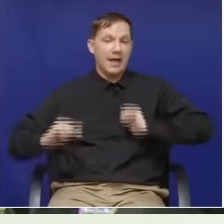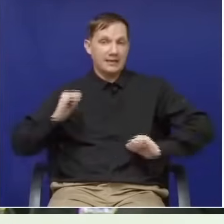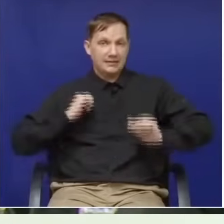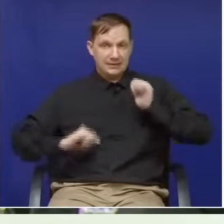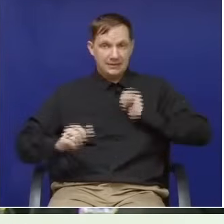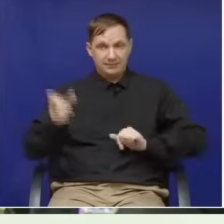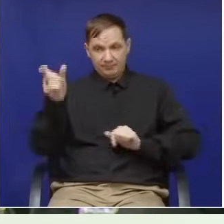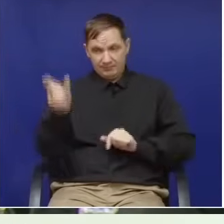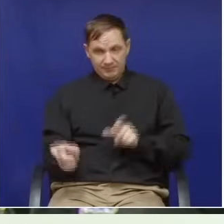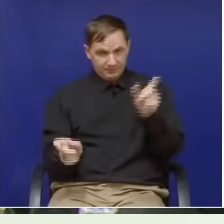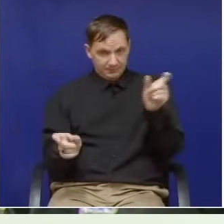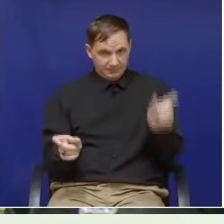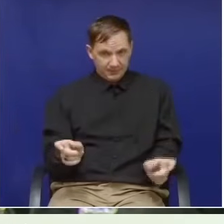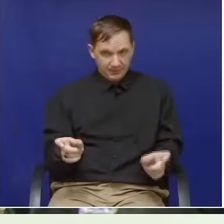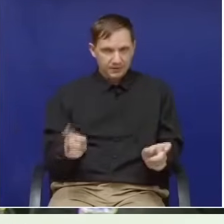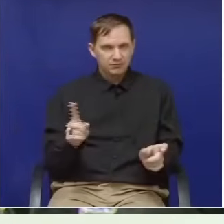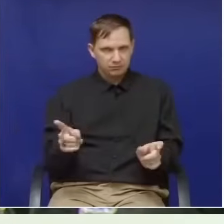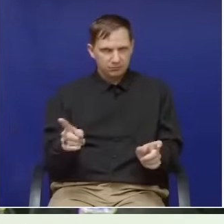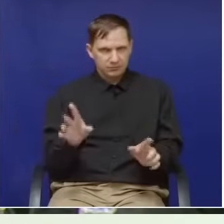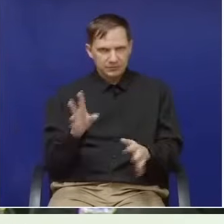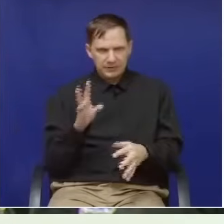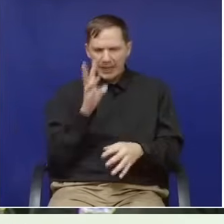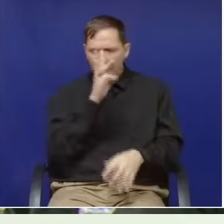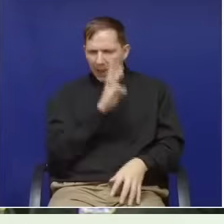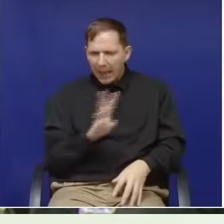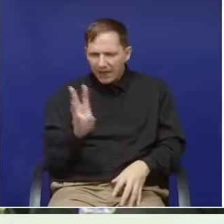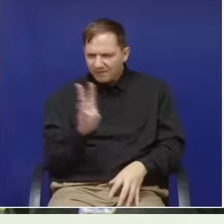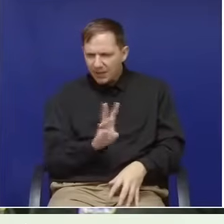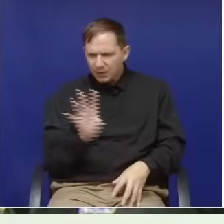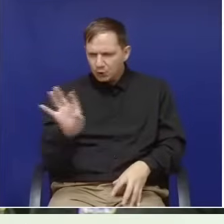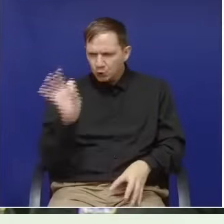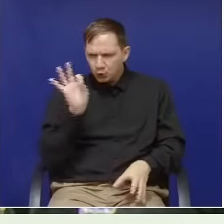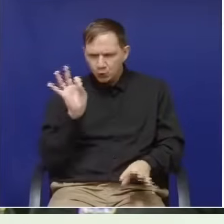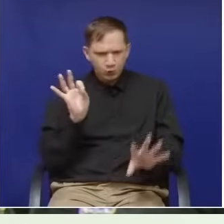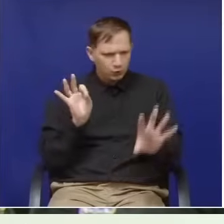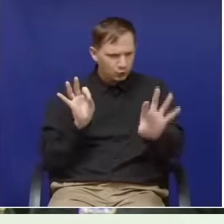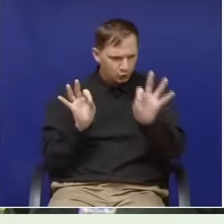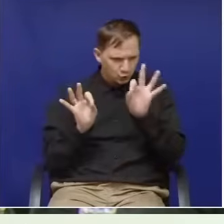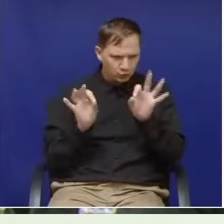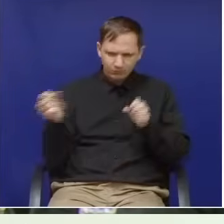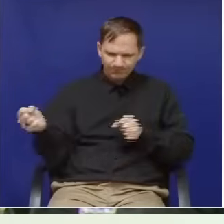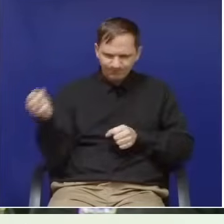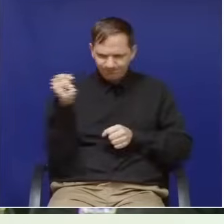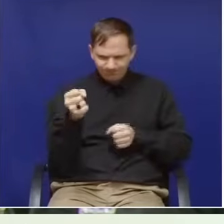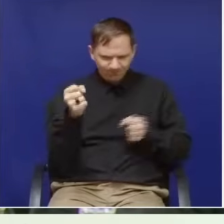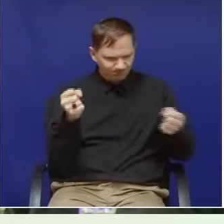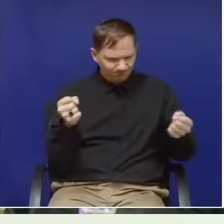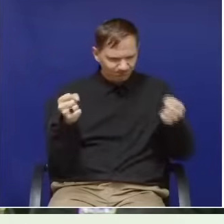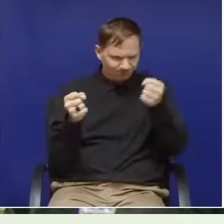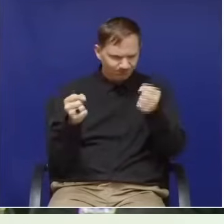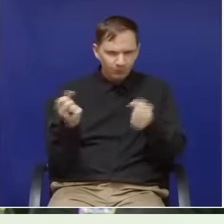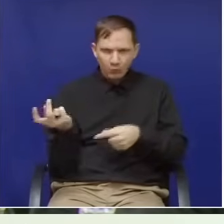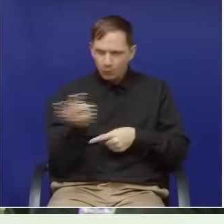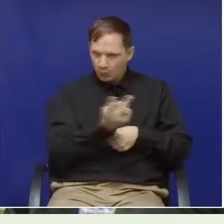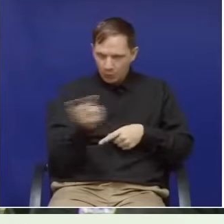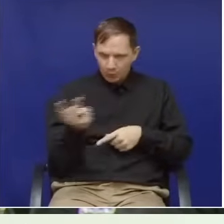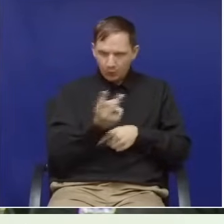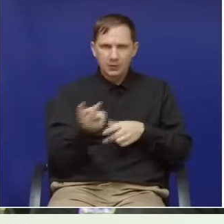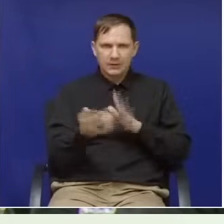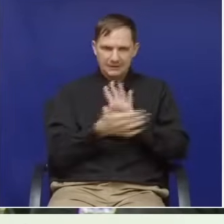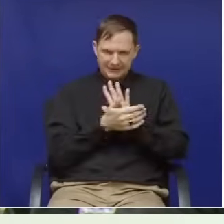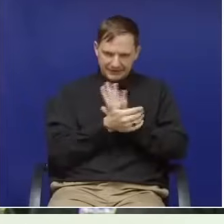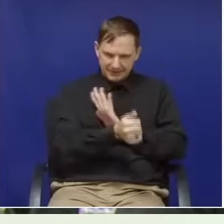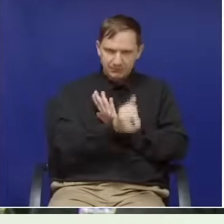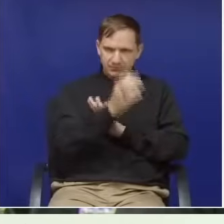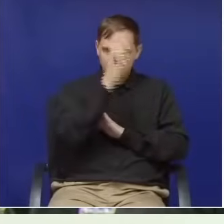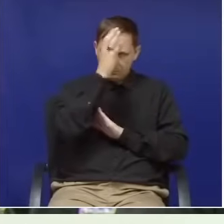these positions have been carefully selected, and they possess the requisite skills and experience to fulfill the mandate of